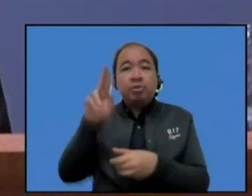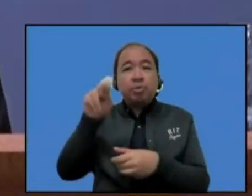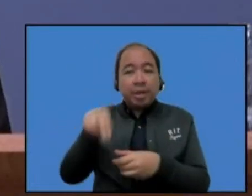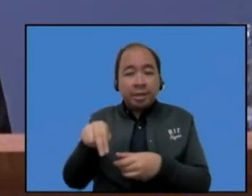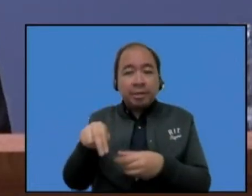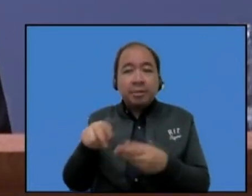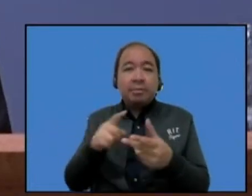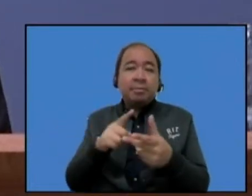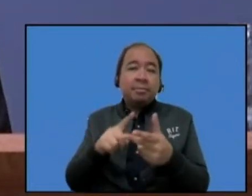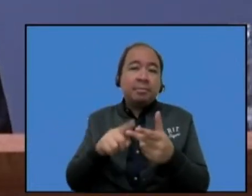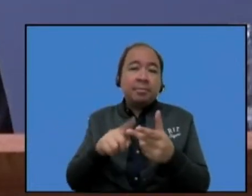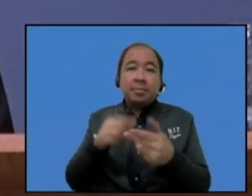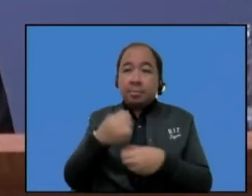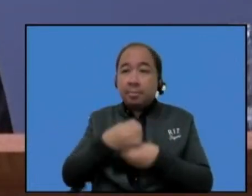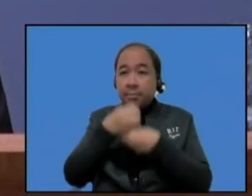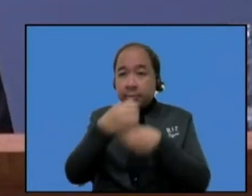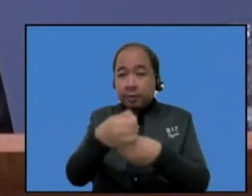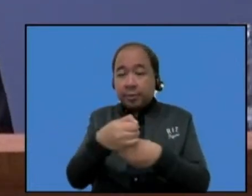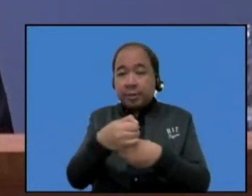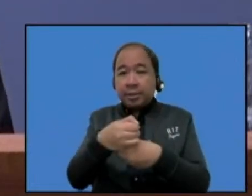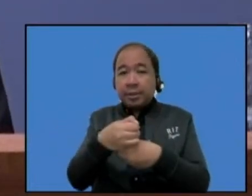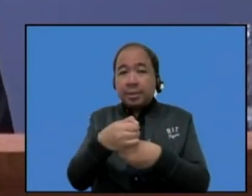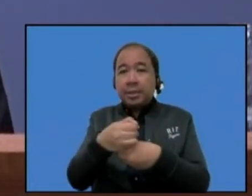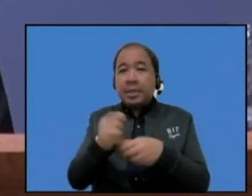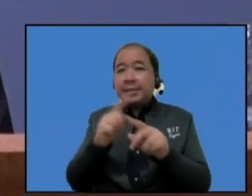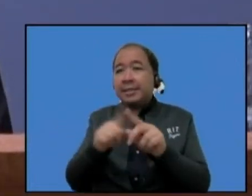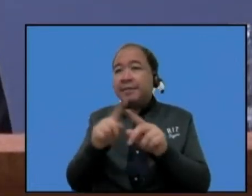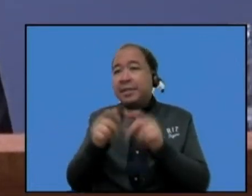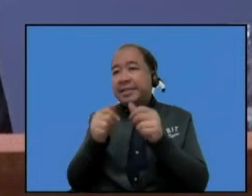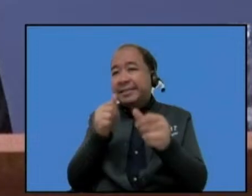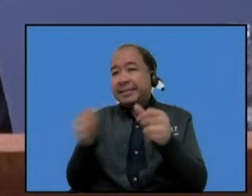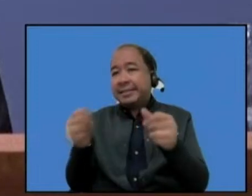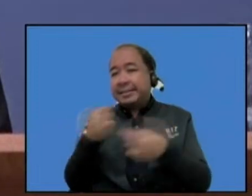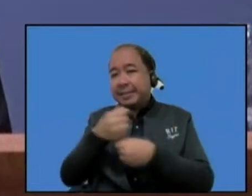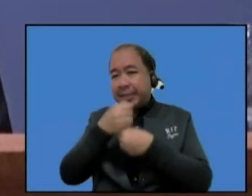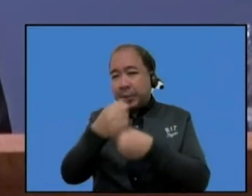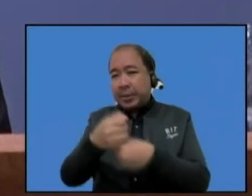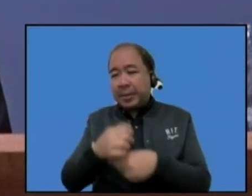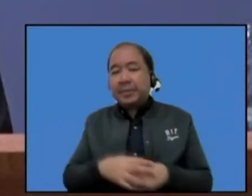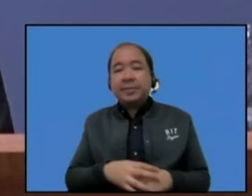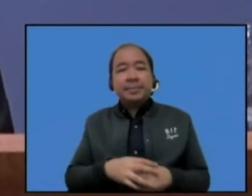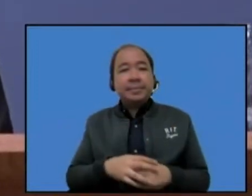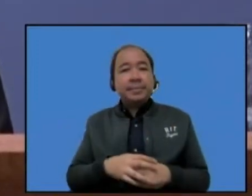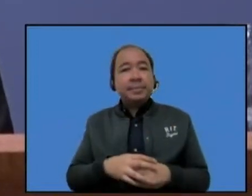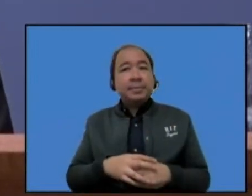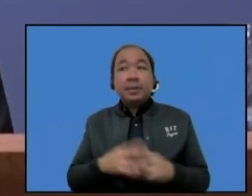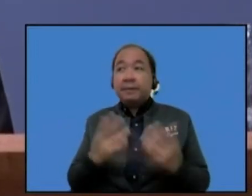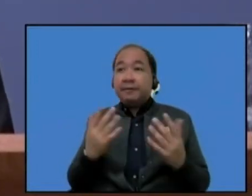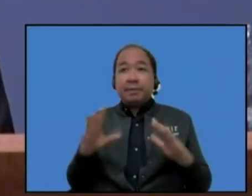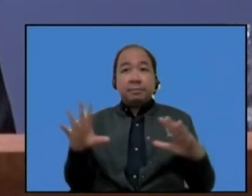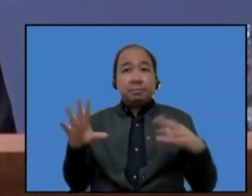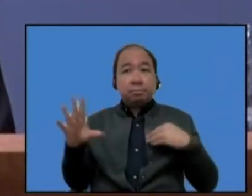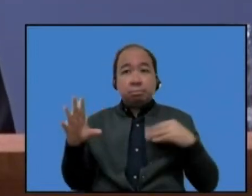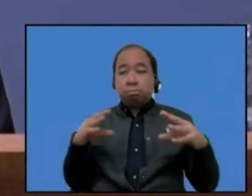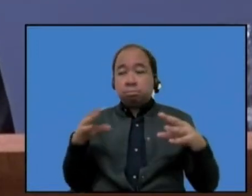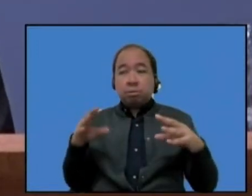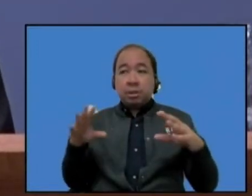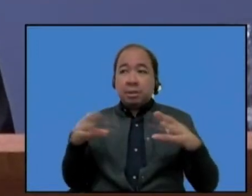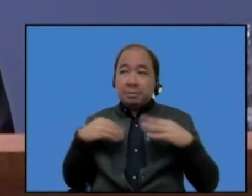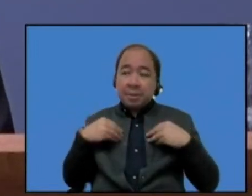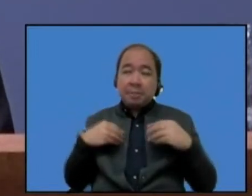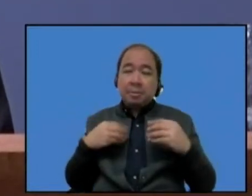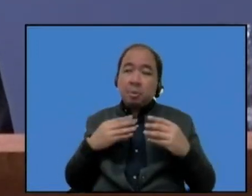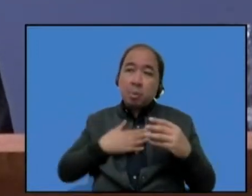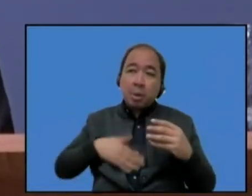the representative of stakeholders group. Since we have received many speaking